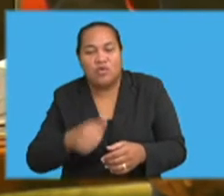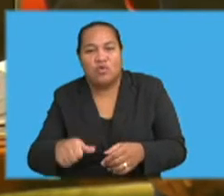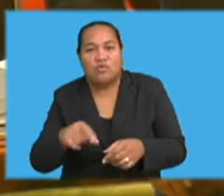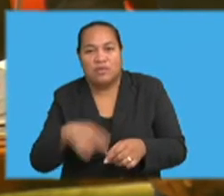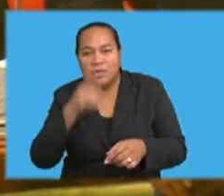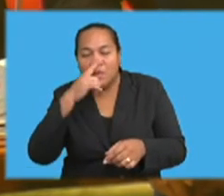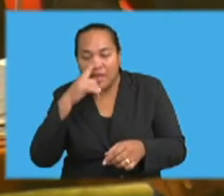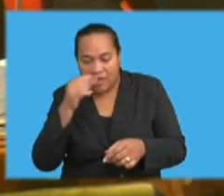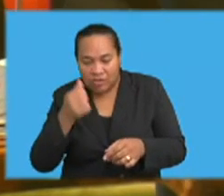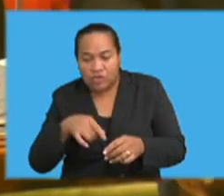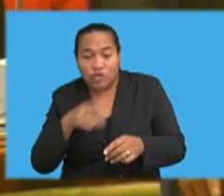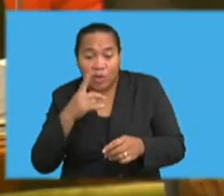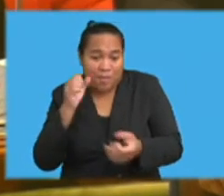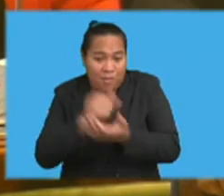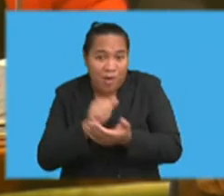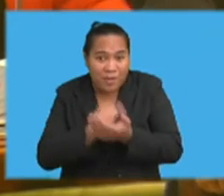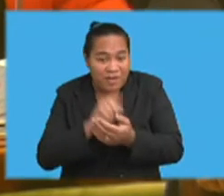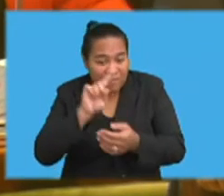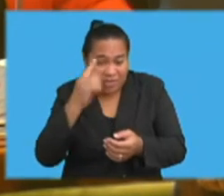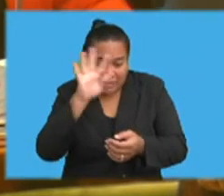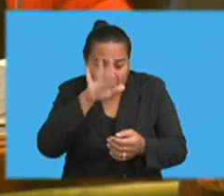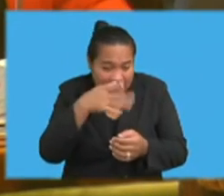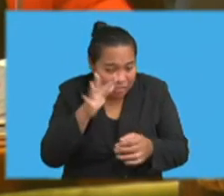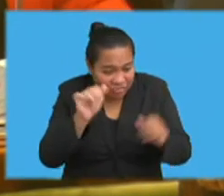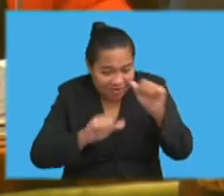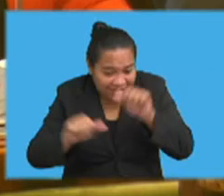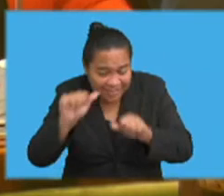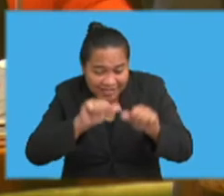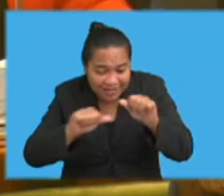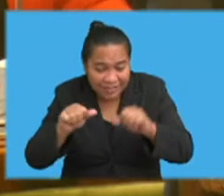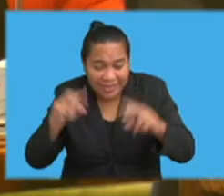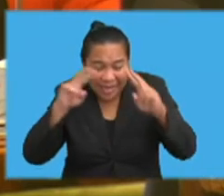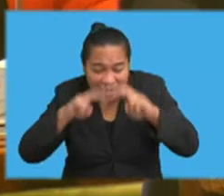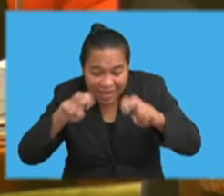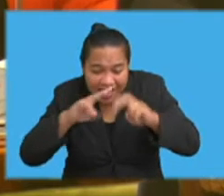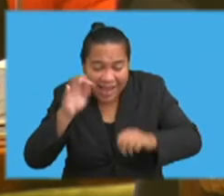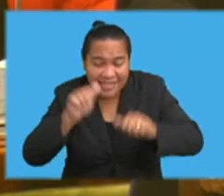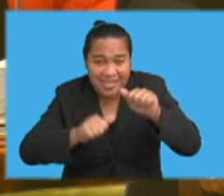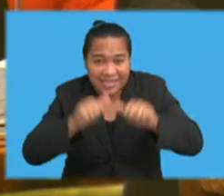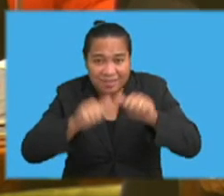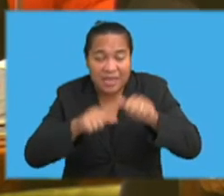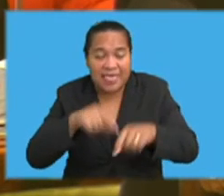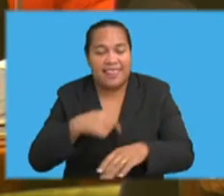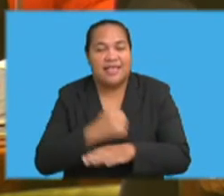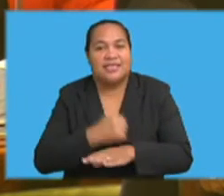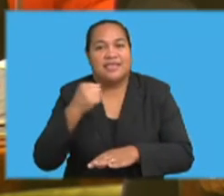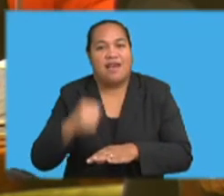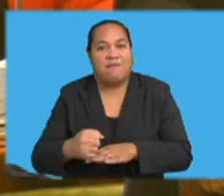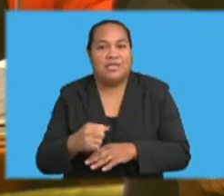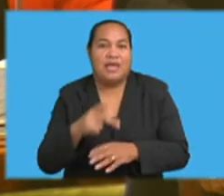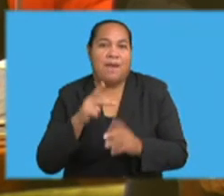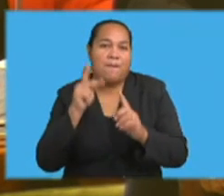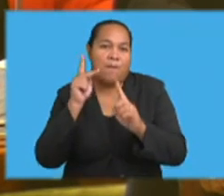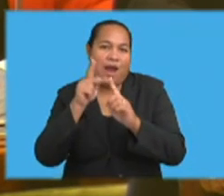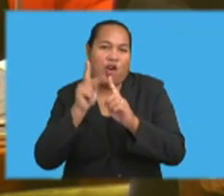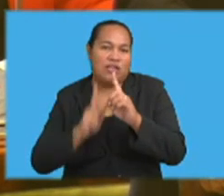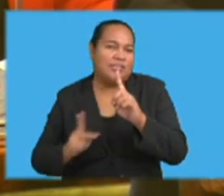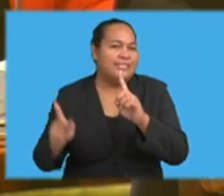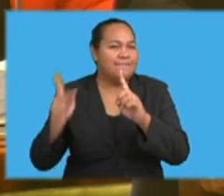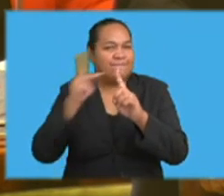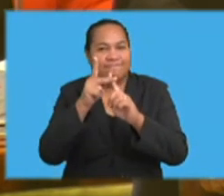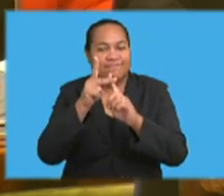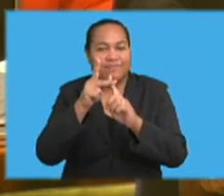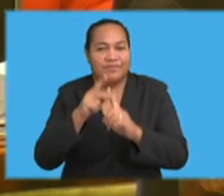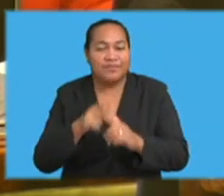properly conducted hydrogeological investigation and assessment is this government's priority. This includes, Madam Speaker,